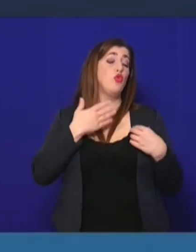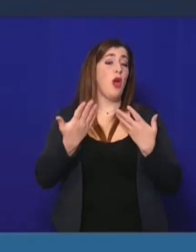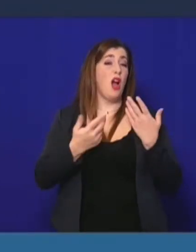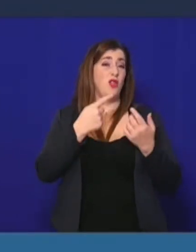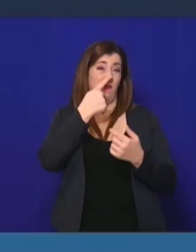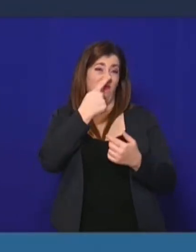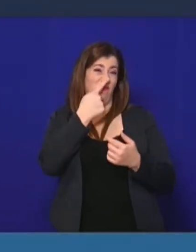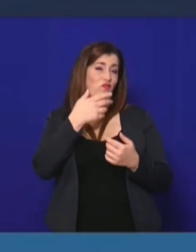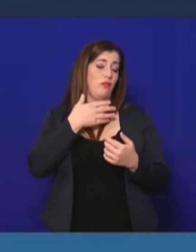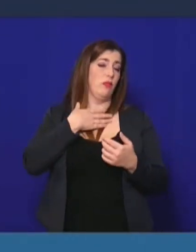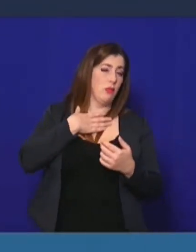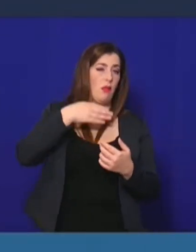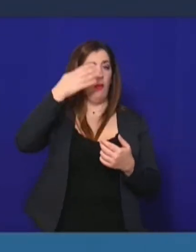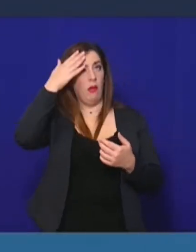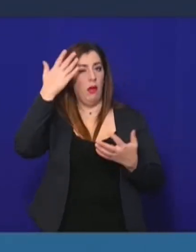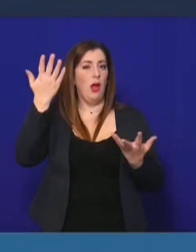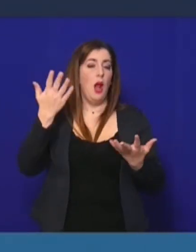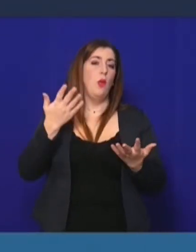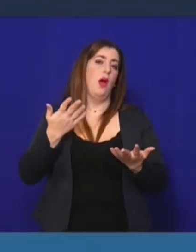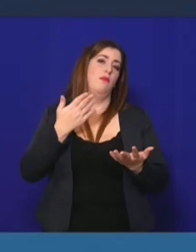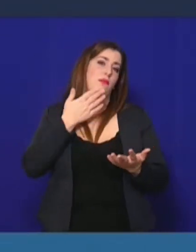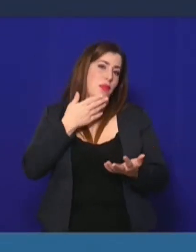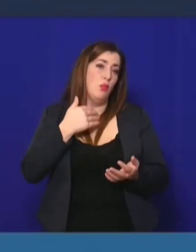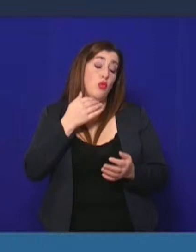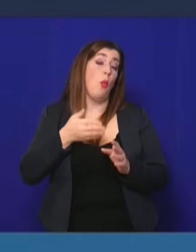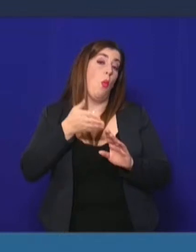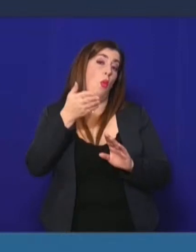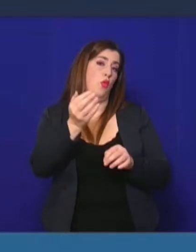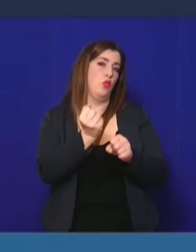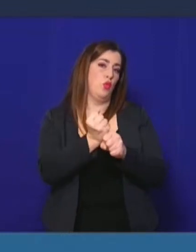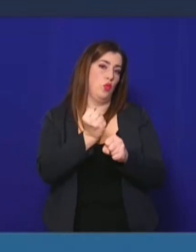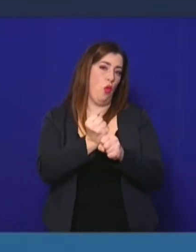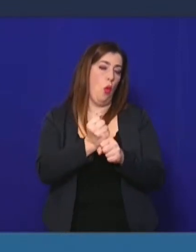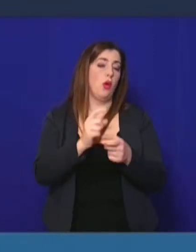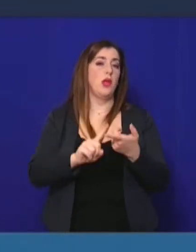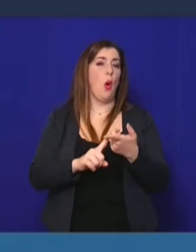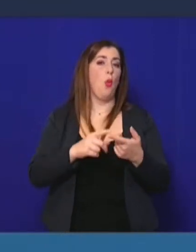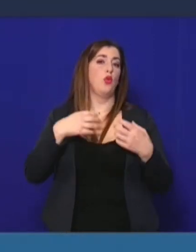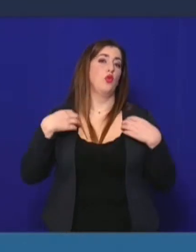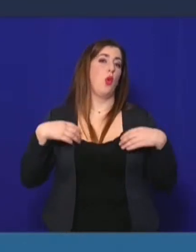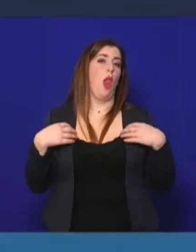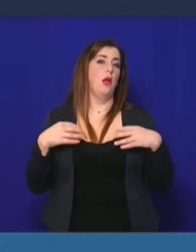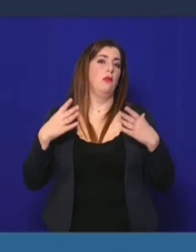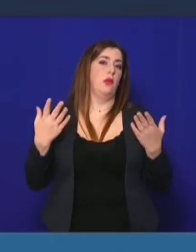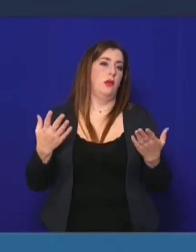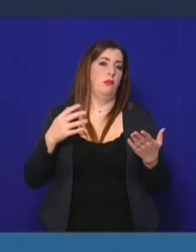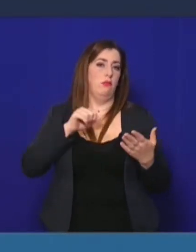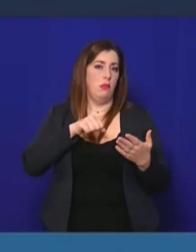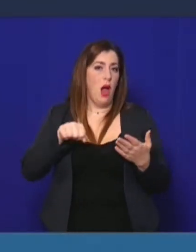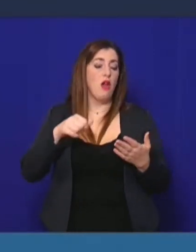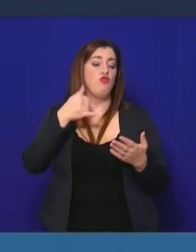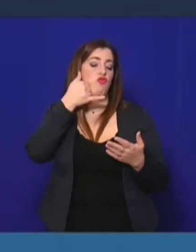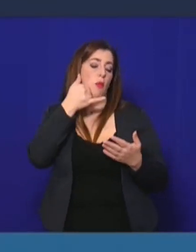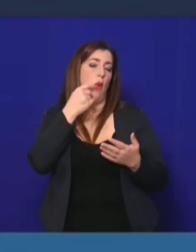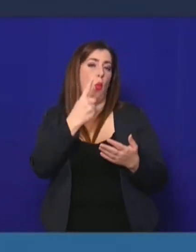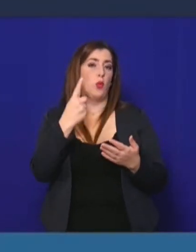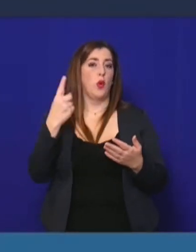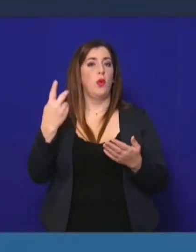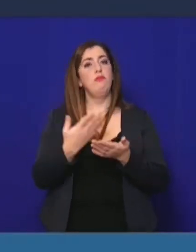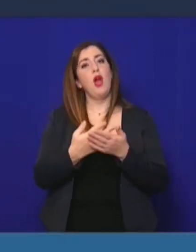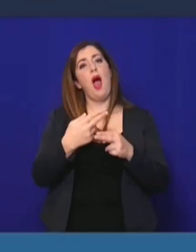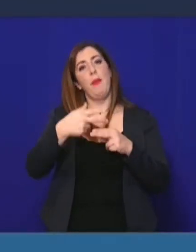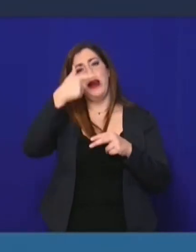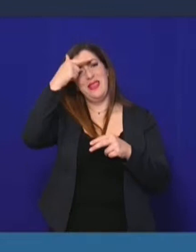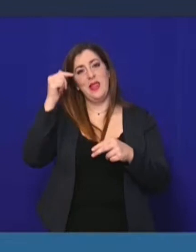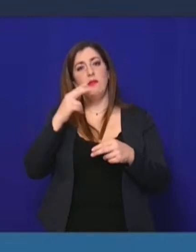jkunux qegħdin imorru l-iskola u anqas bħalma semmejna fuq postijiet tax-xogħol għaliex bekk importanti li aħna nkun qegħdin naqsu r-riskju għal